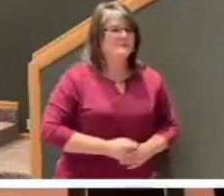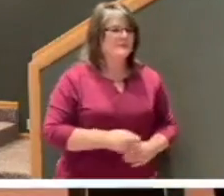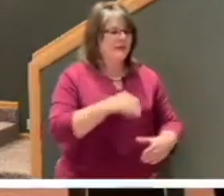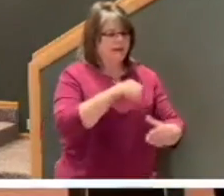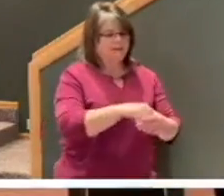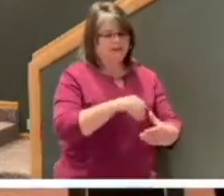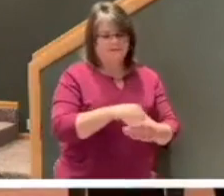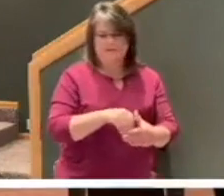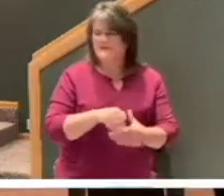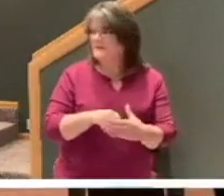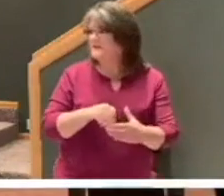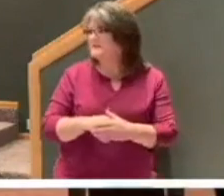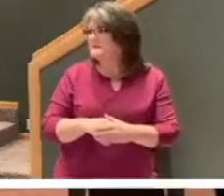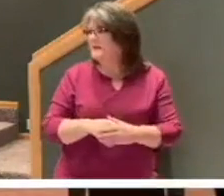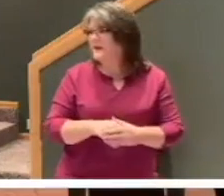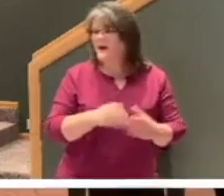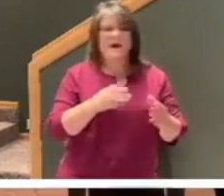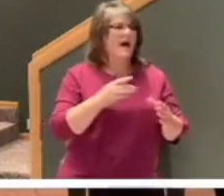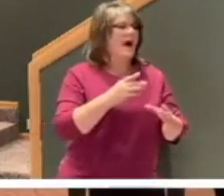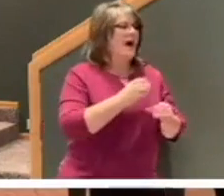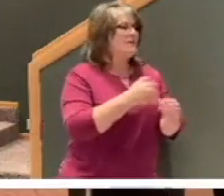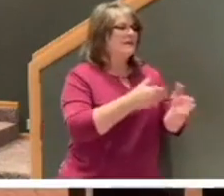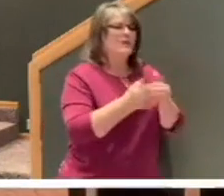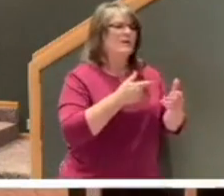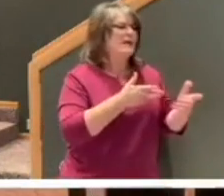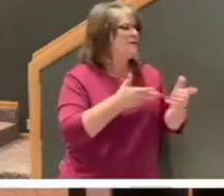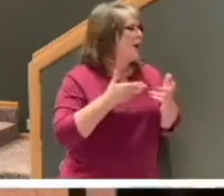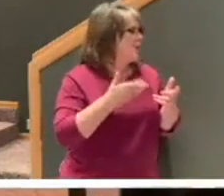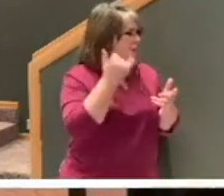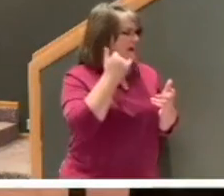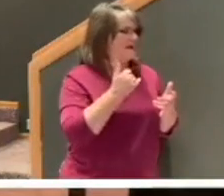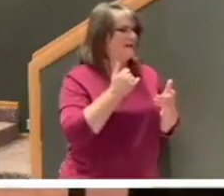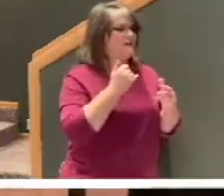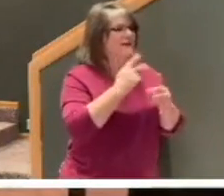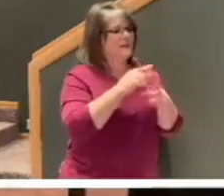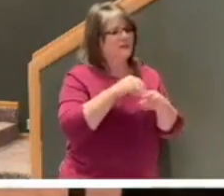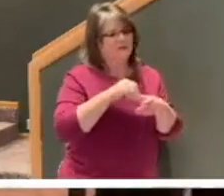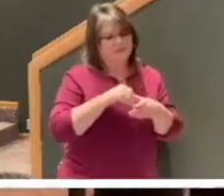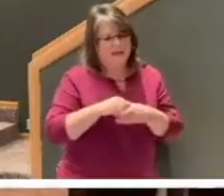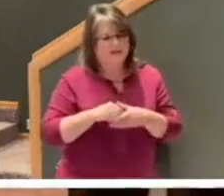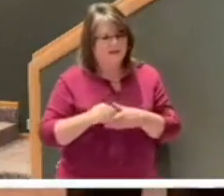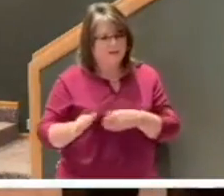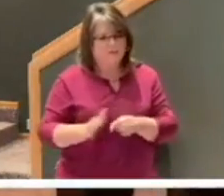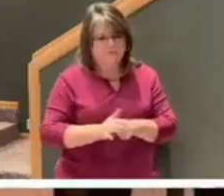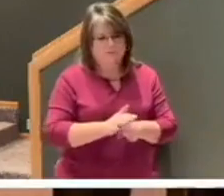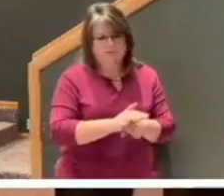Invest, invest. I'm going to get what I want if I just keep investing. And we just fill,